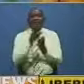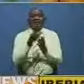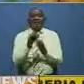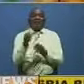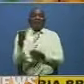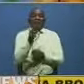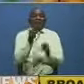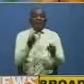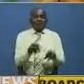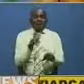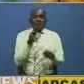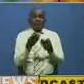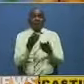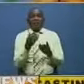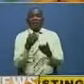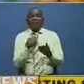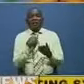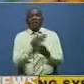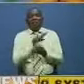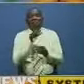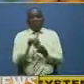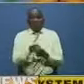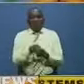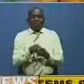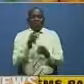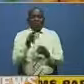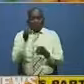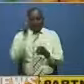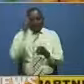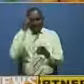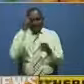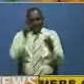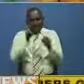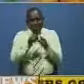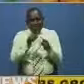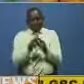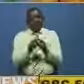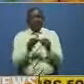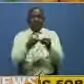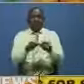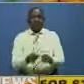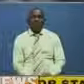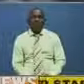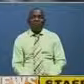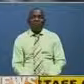appointees who may have engaged in what is perceived as questionable.